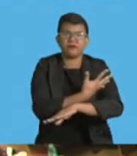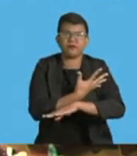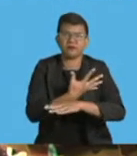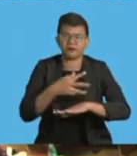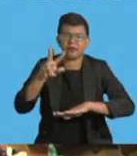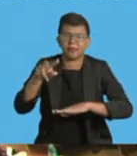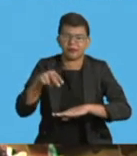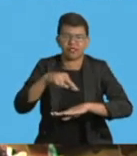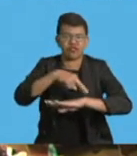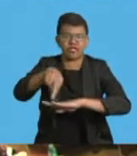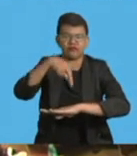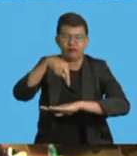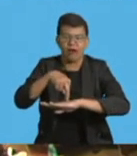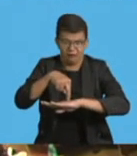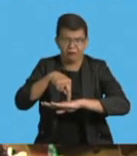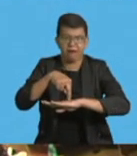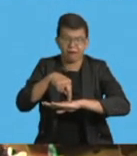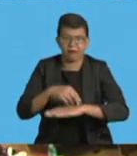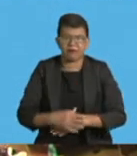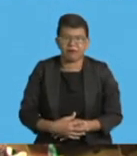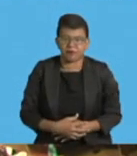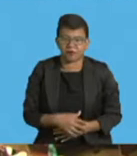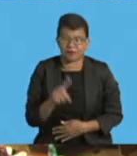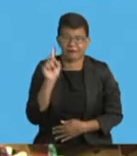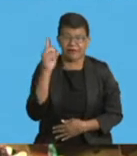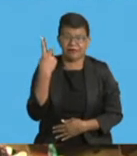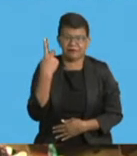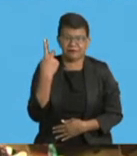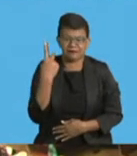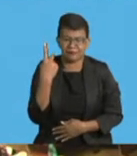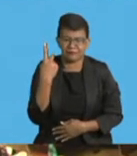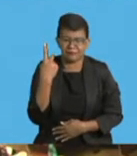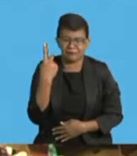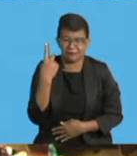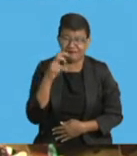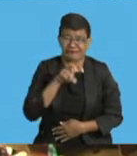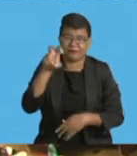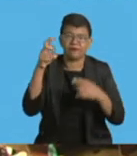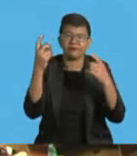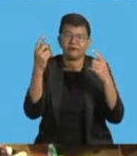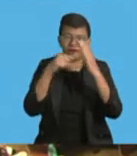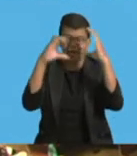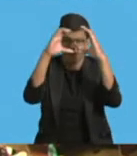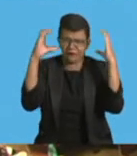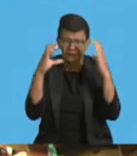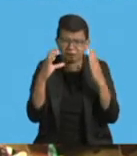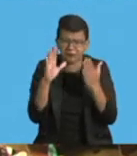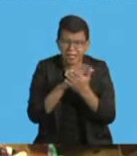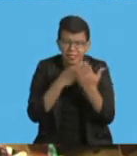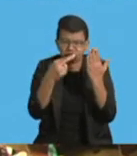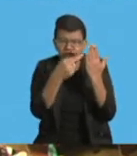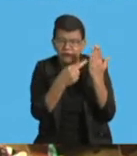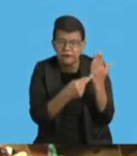in my first speech in Tuvalu, I specifically made reference to a more positive engagement with us